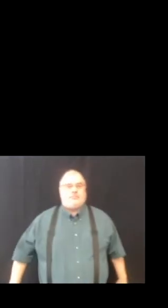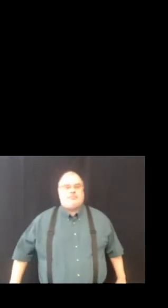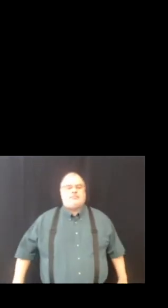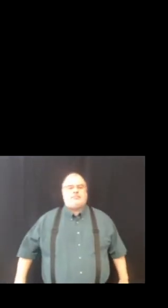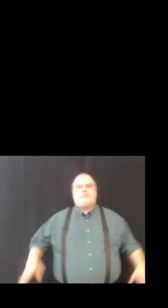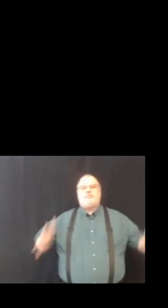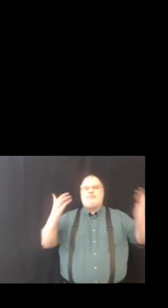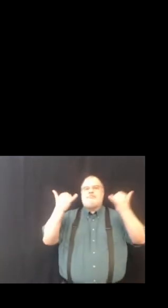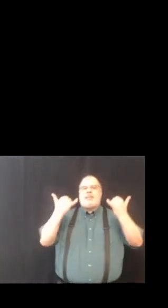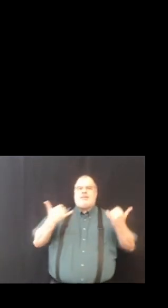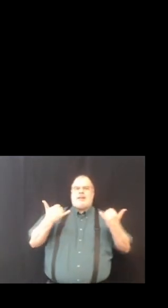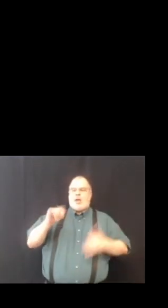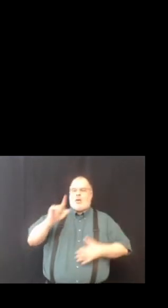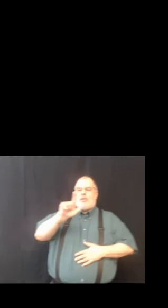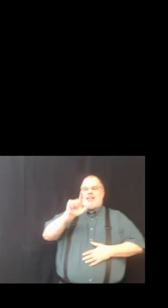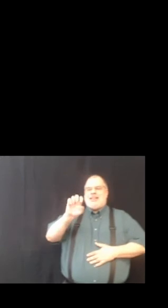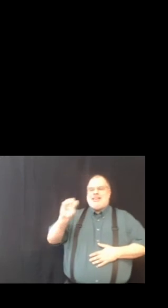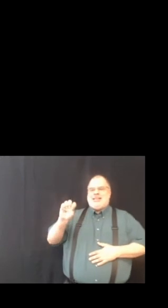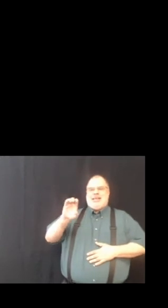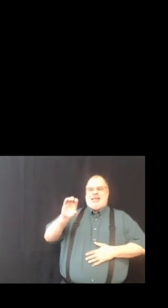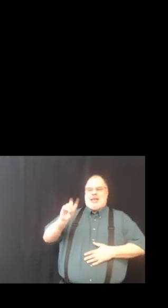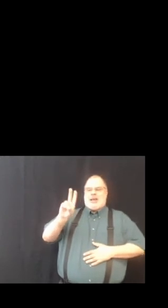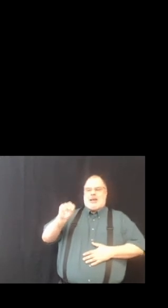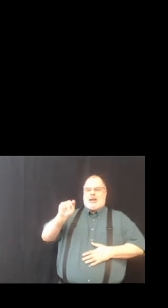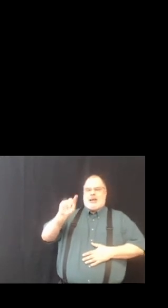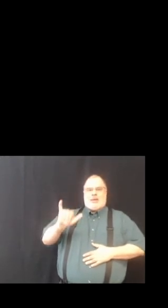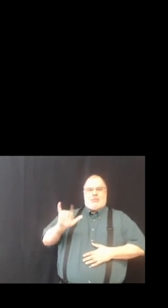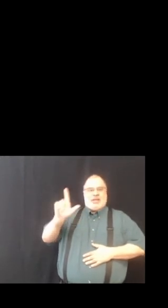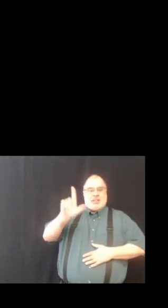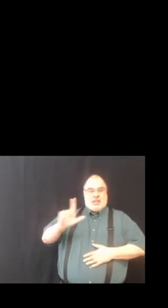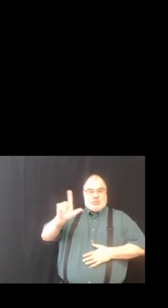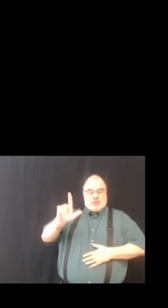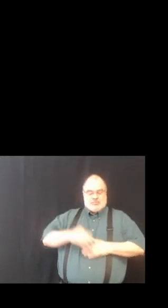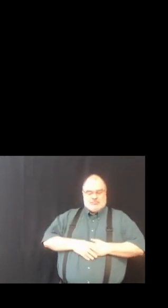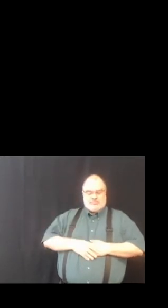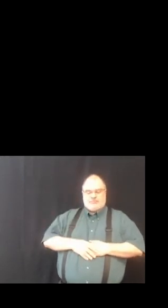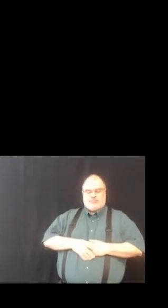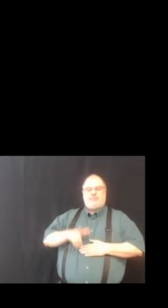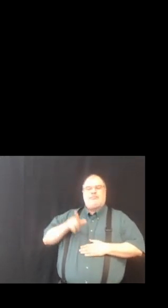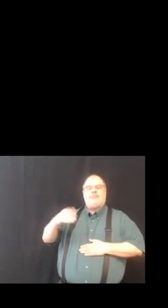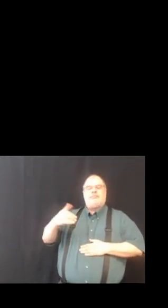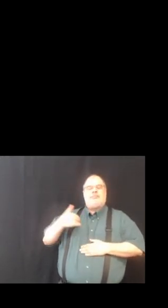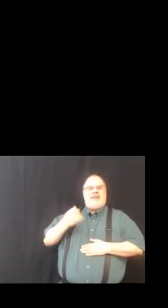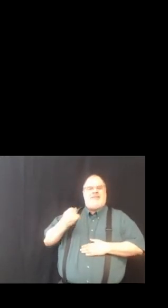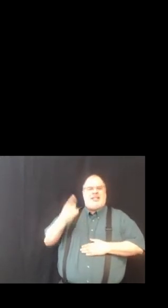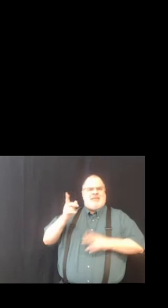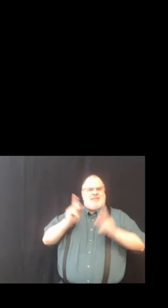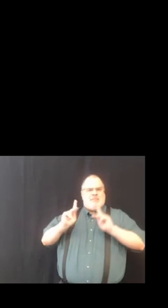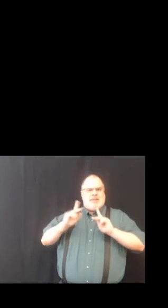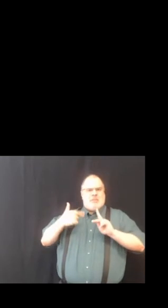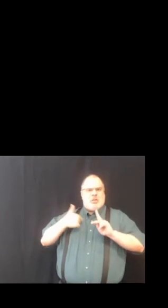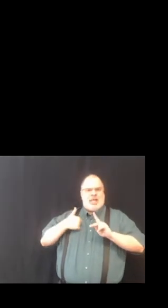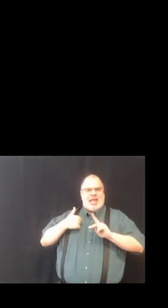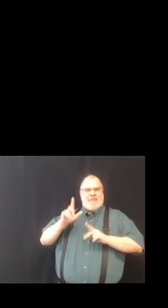the Fort Myers area. The library employs 11 individuals with unique abilities, and Lee County government employs 41